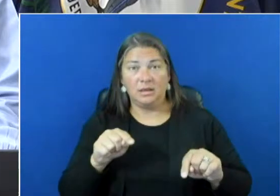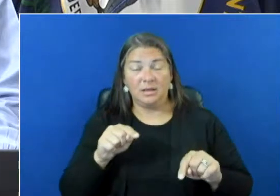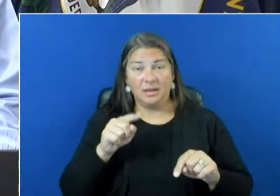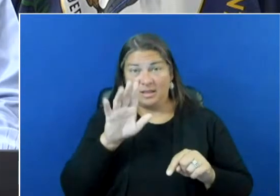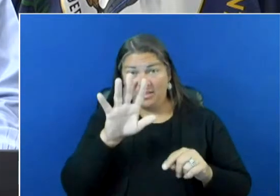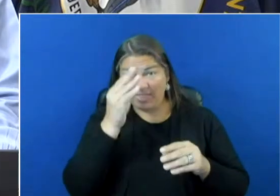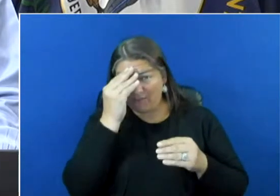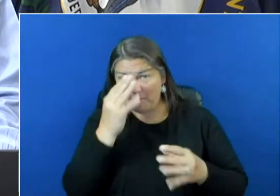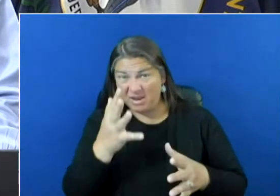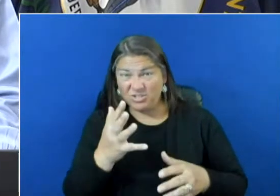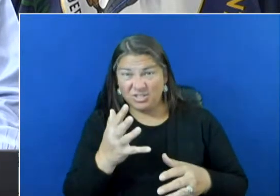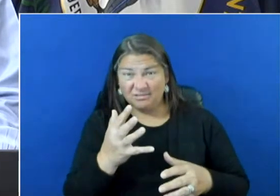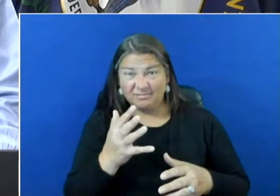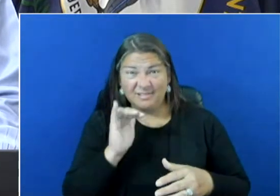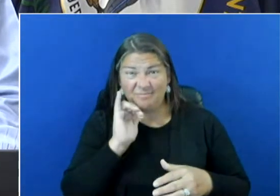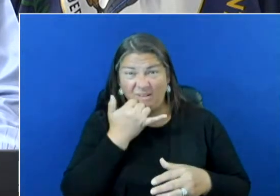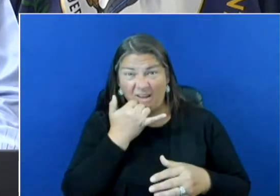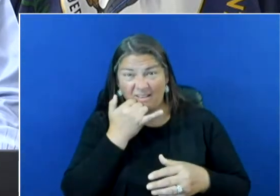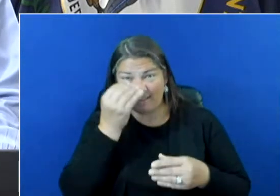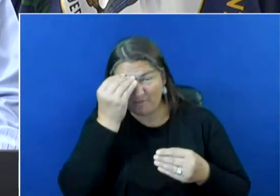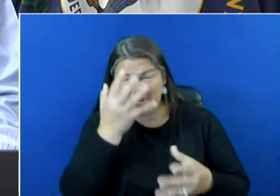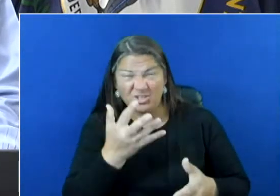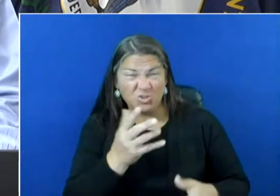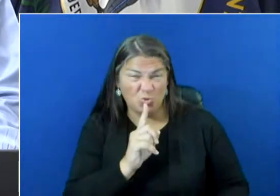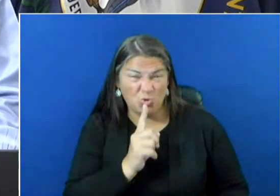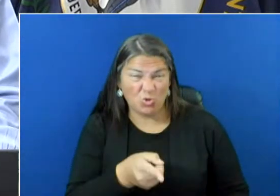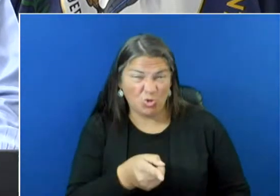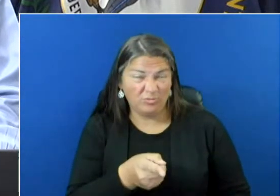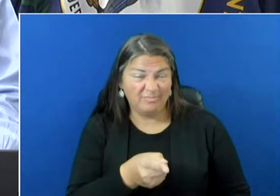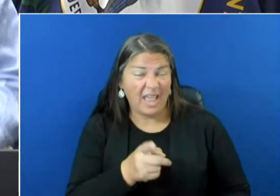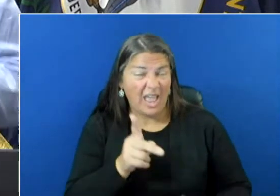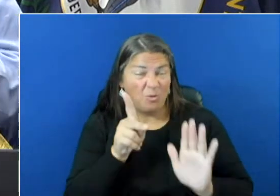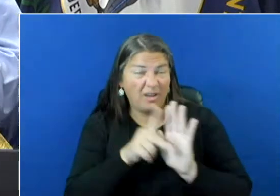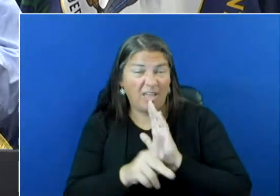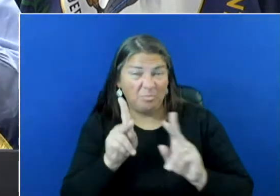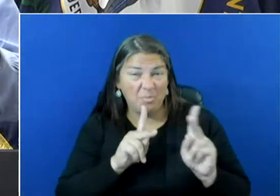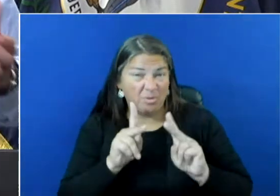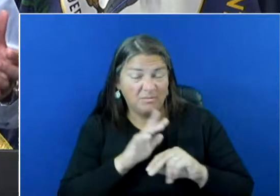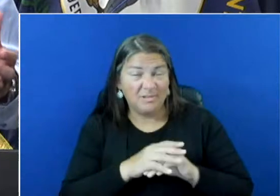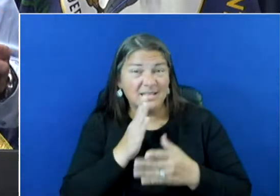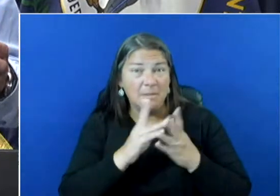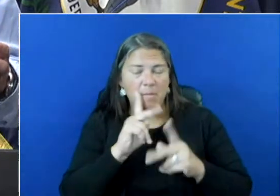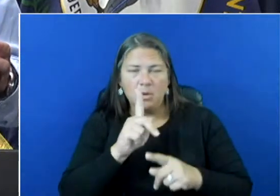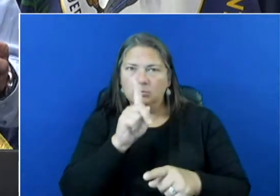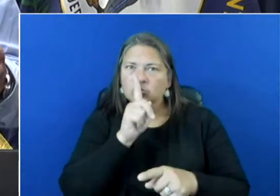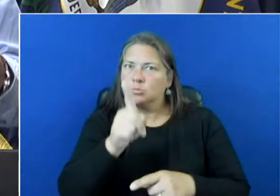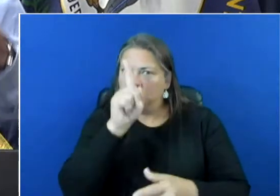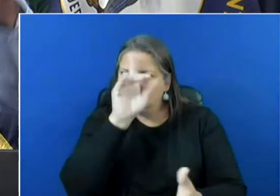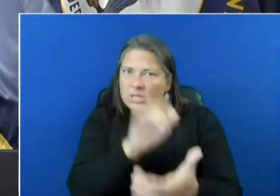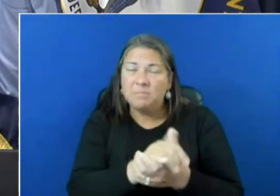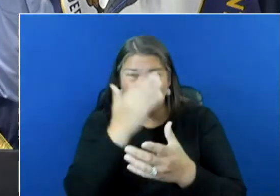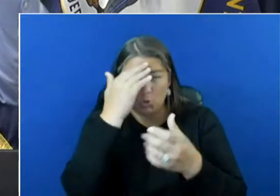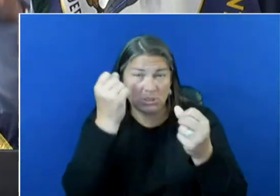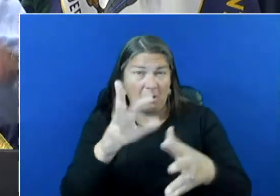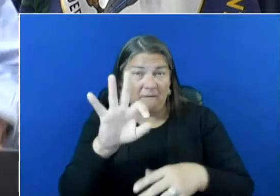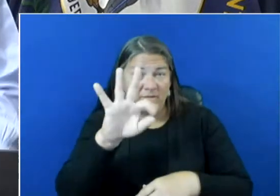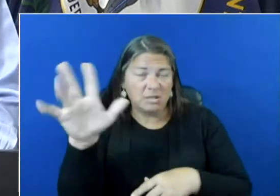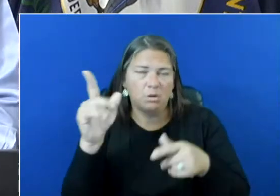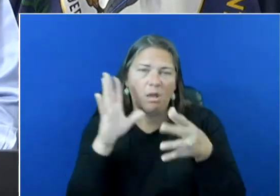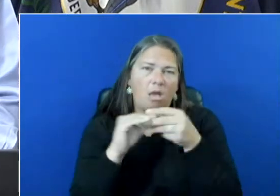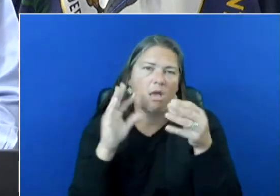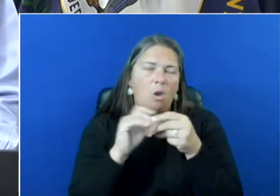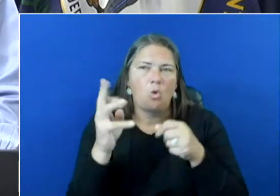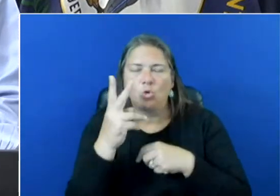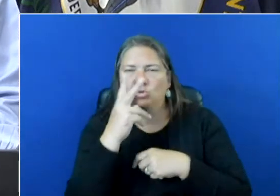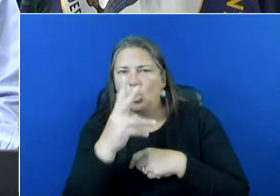kills people. And we have people out there that really believe, because there's been so many posts on Facebook or they saw something on